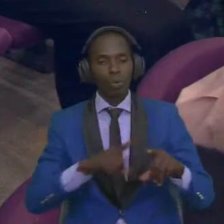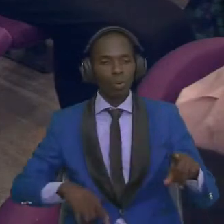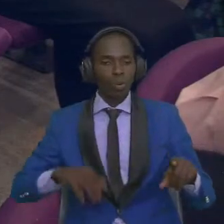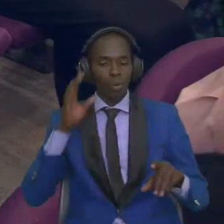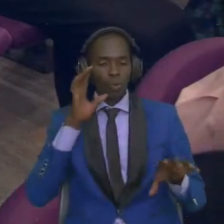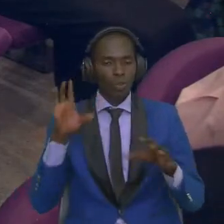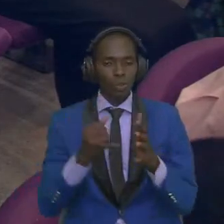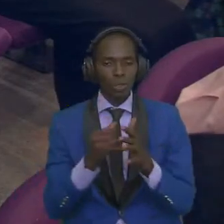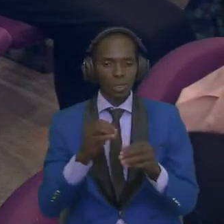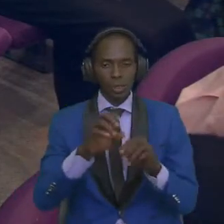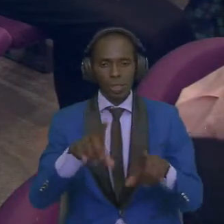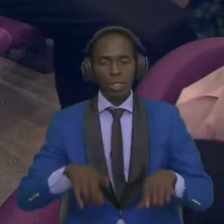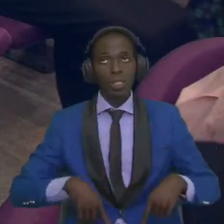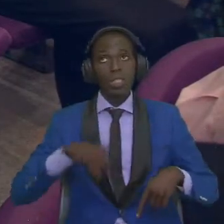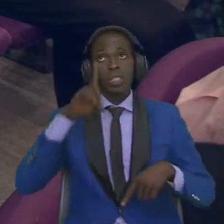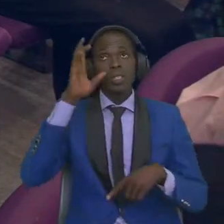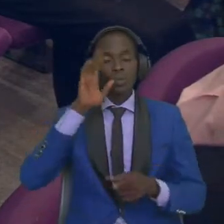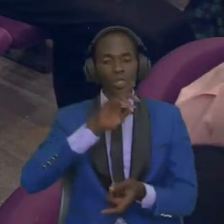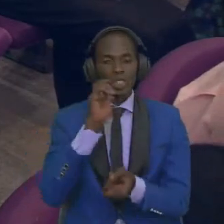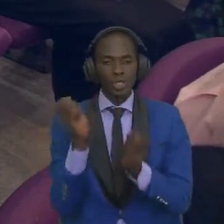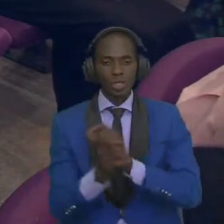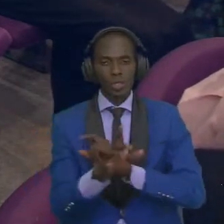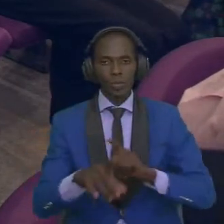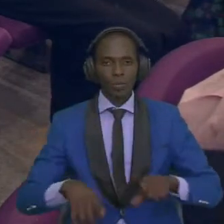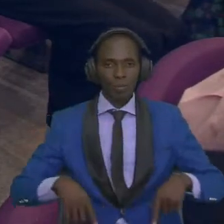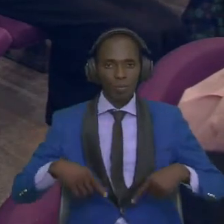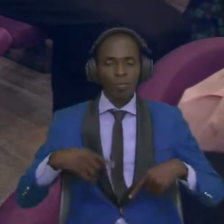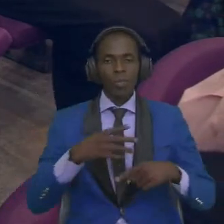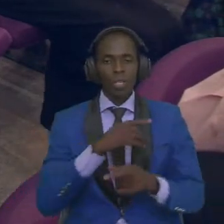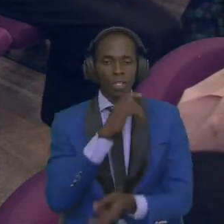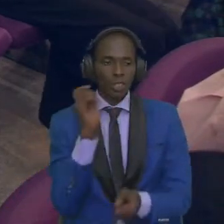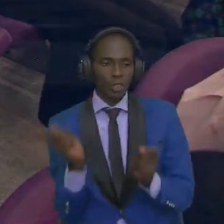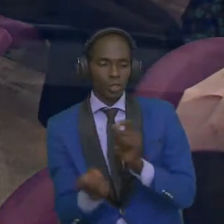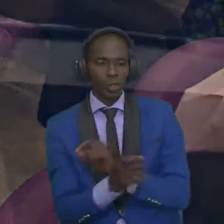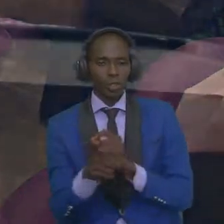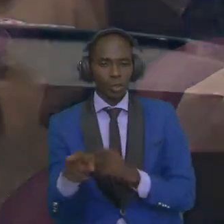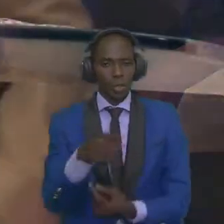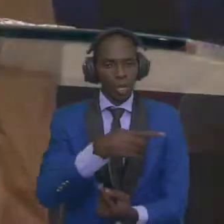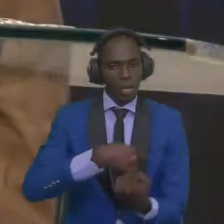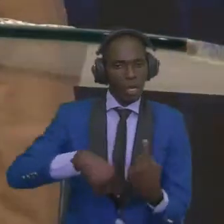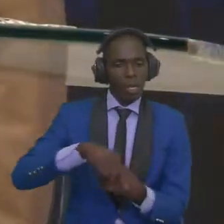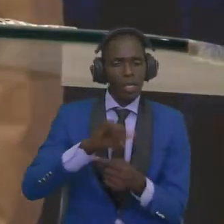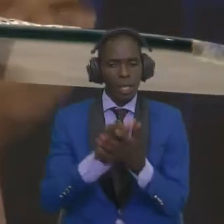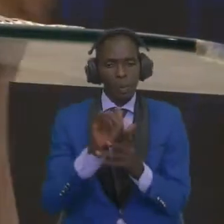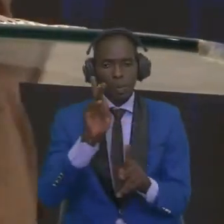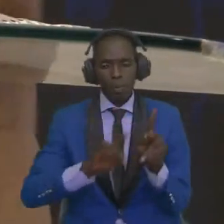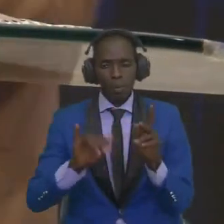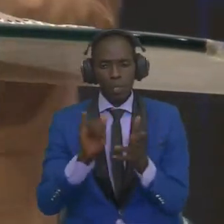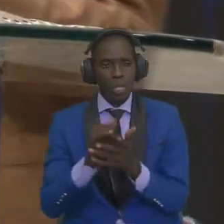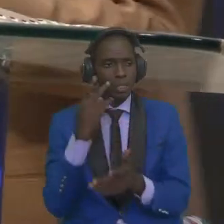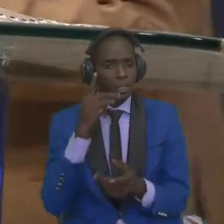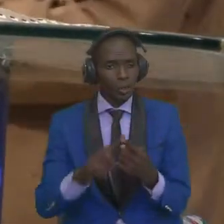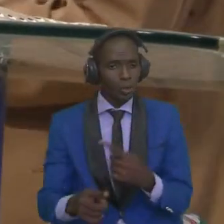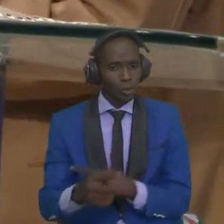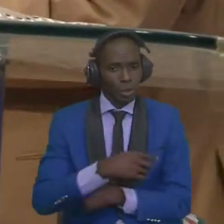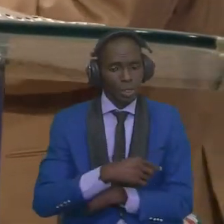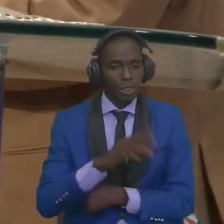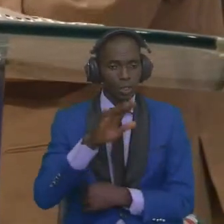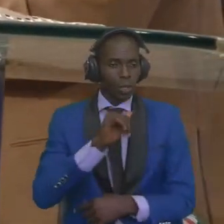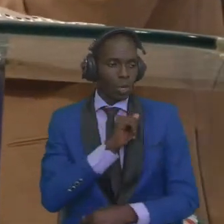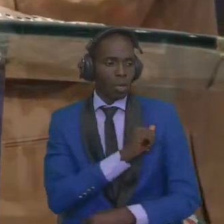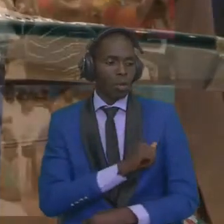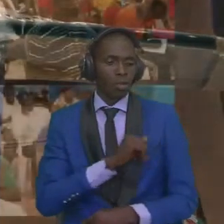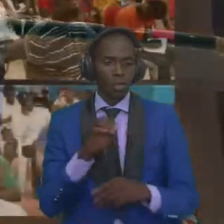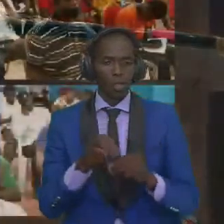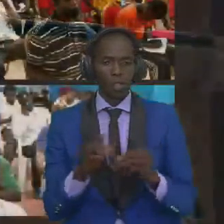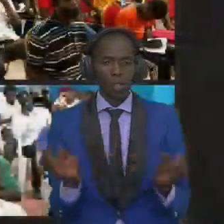He'll change your life. He will turn you around, that the people that see you today, your action in the